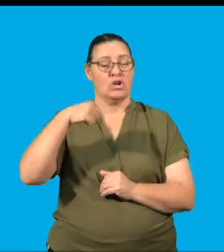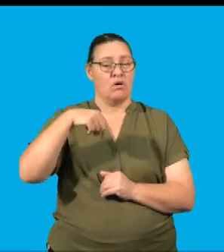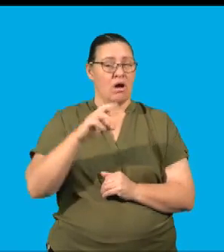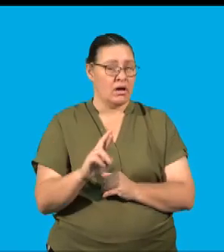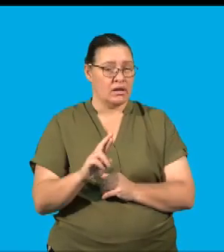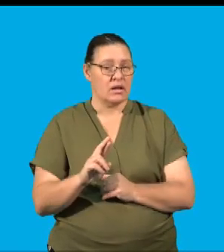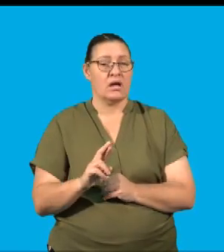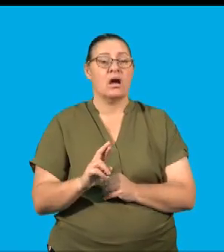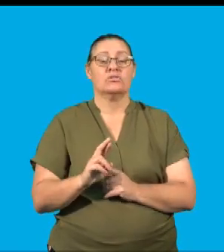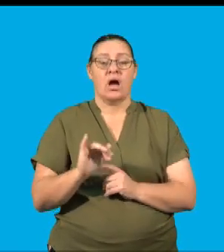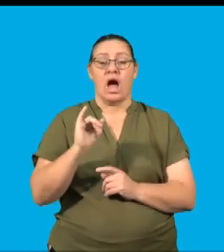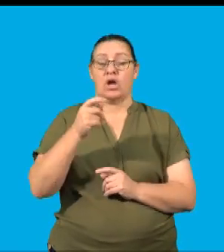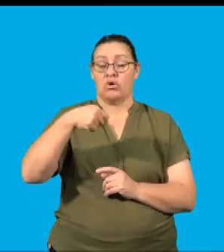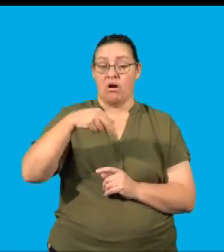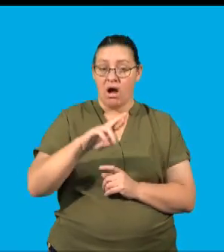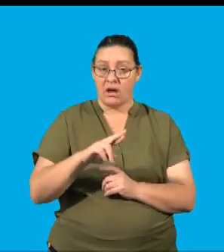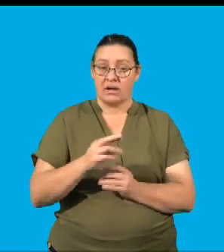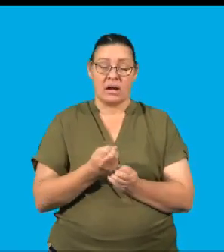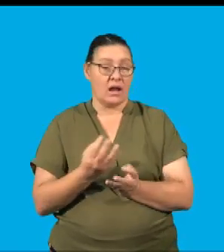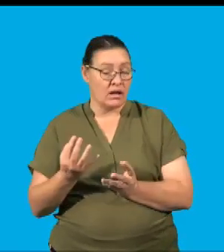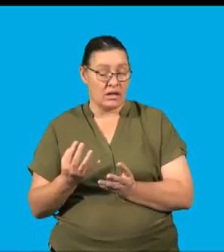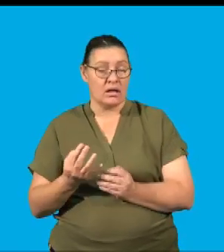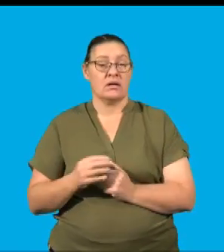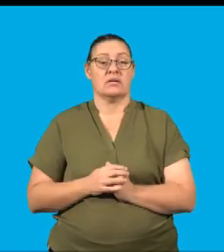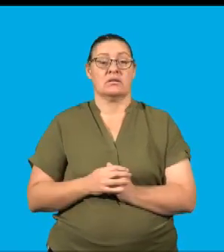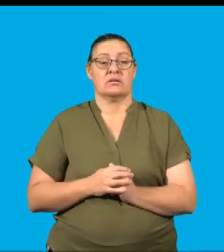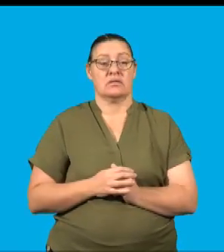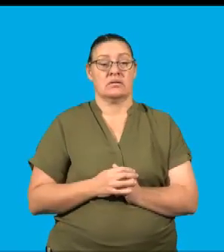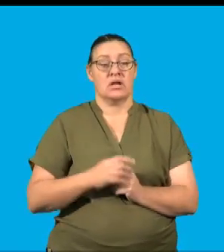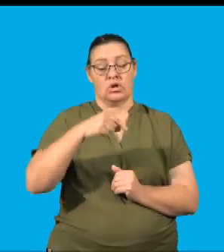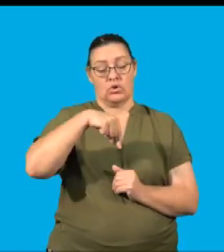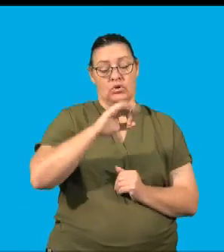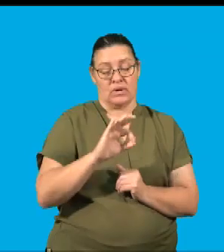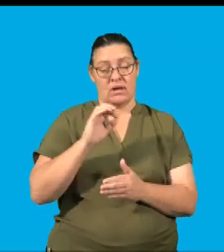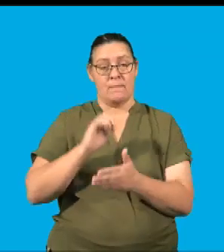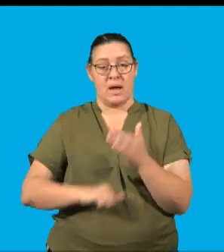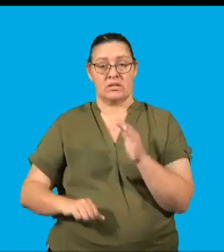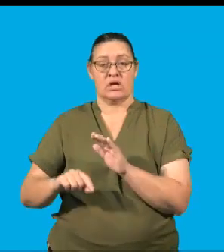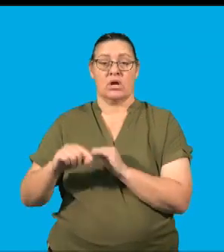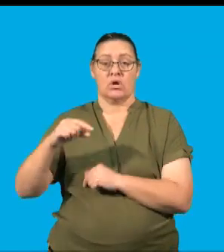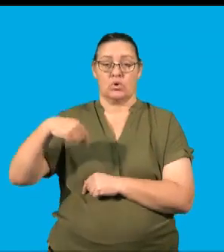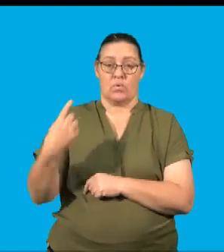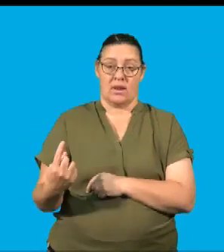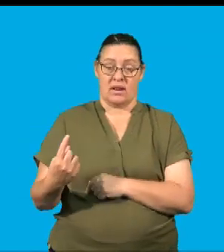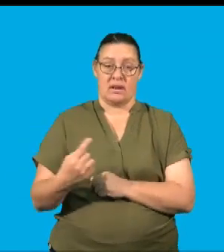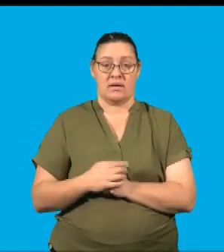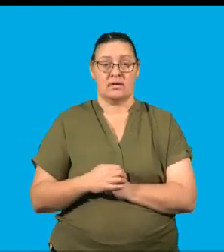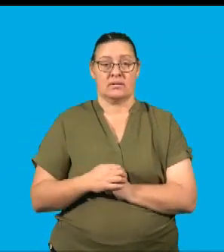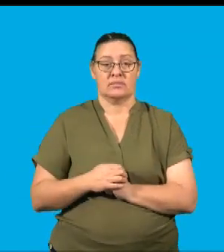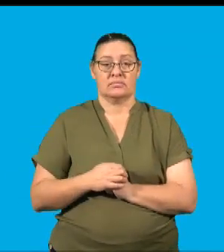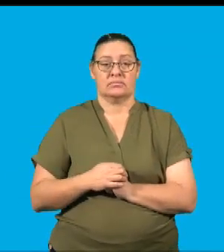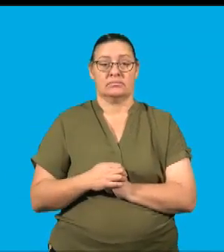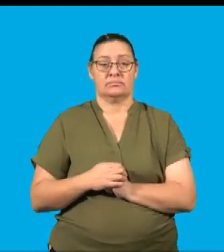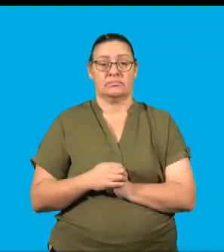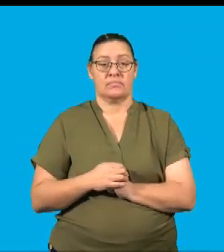interquartile range? We know that interquartile range is equals to Q3 minus